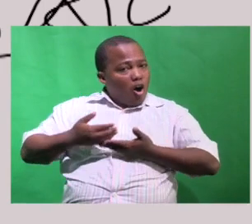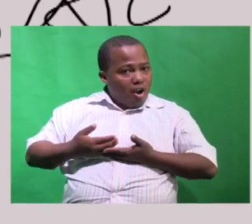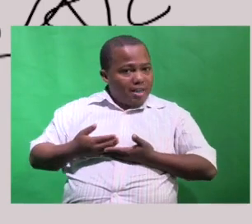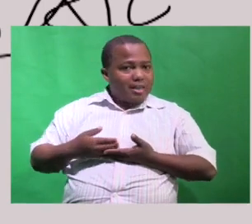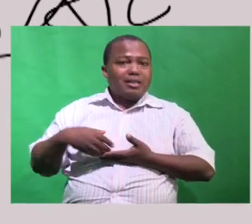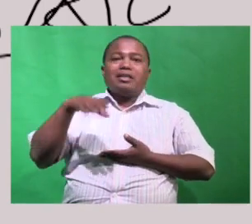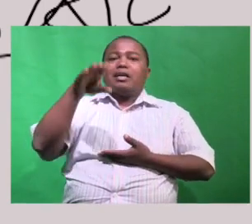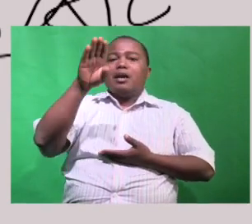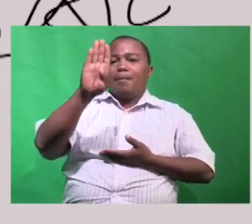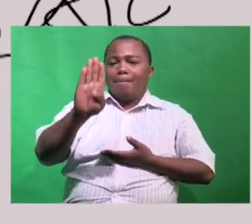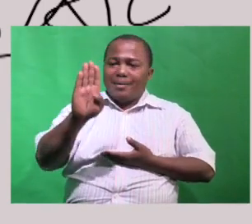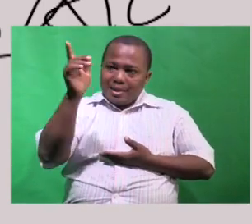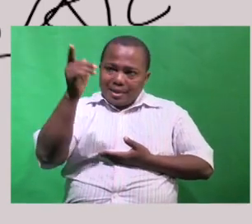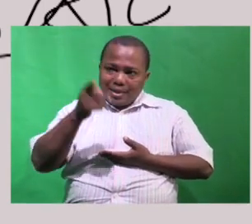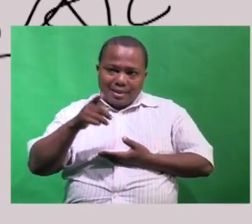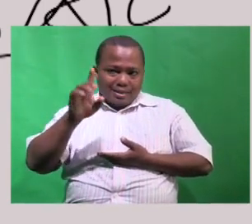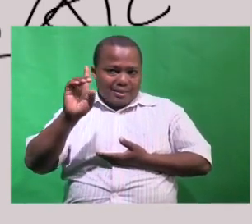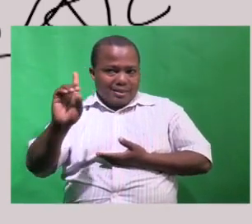BD